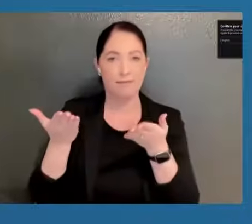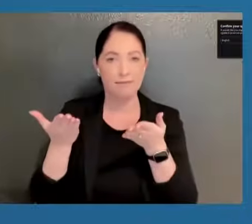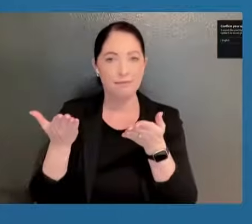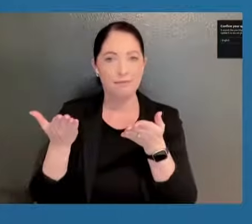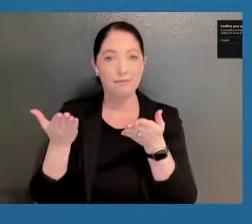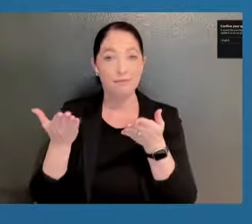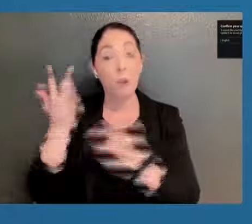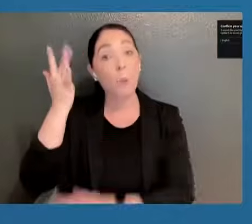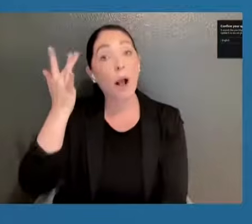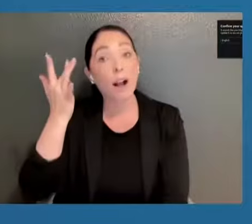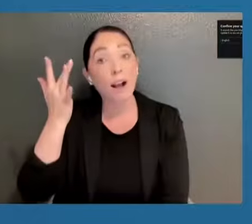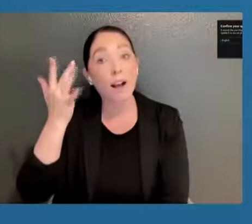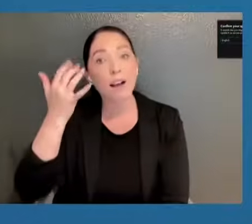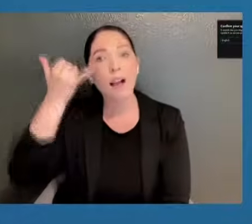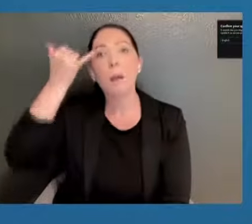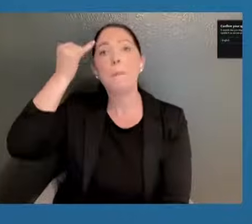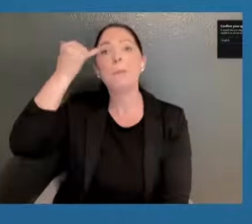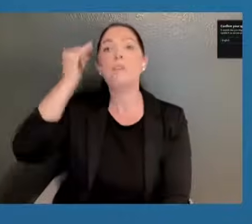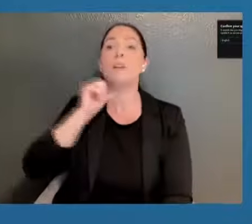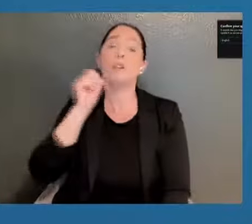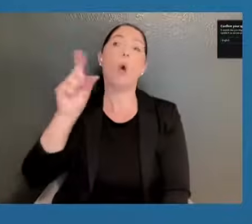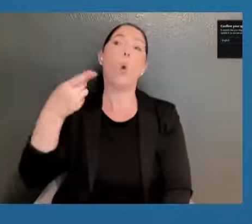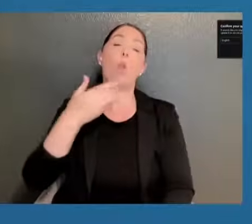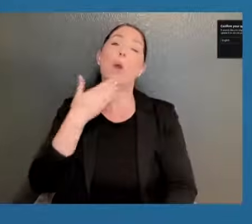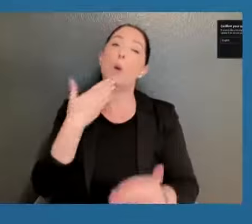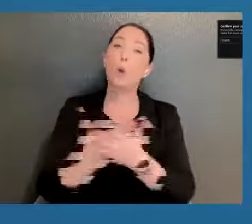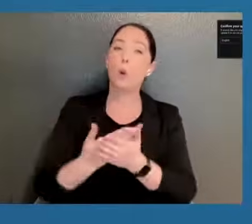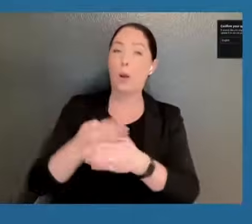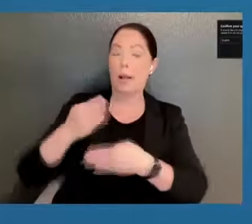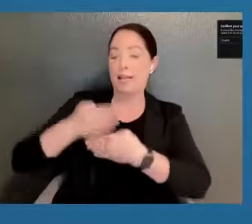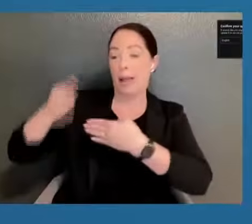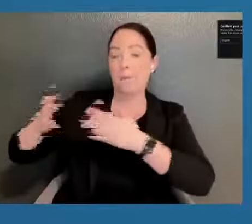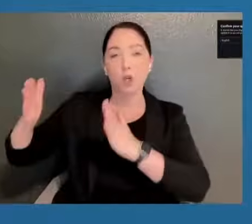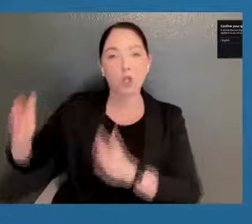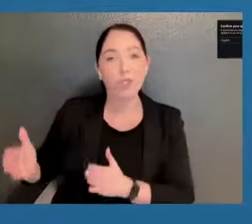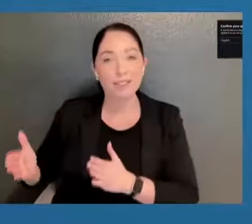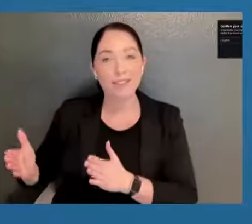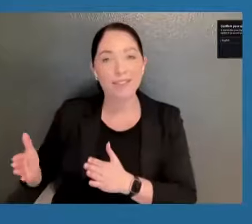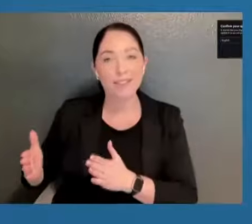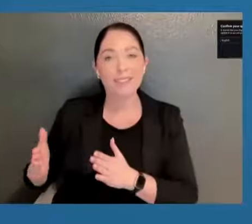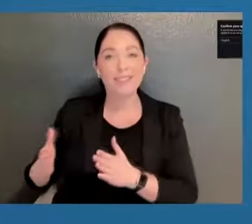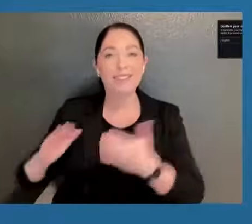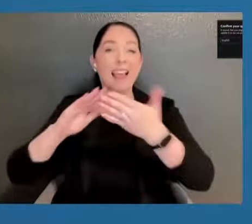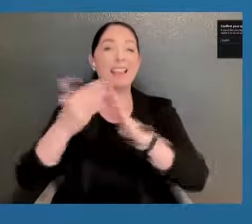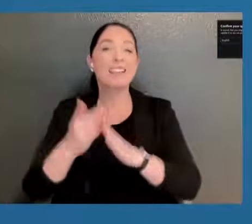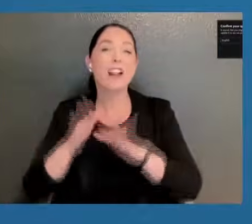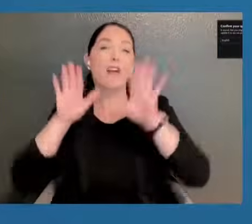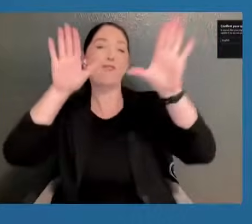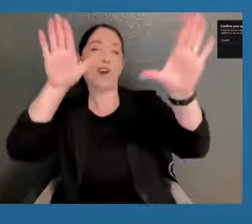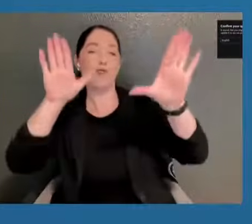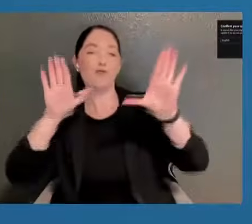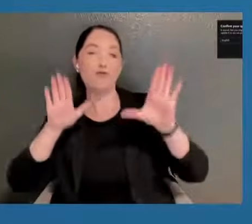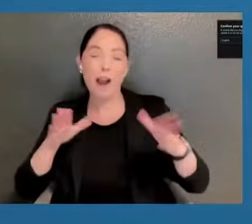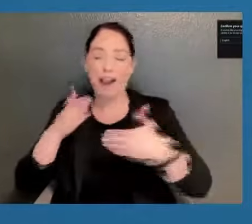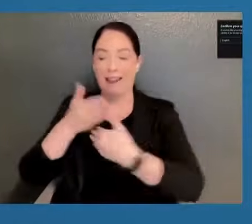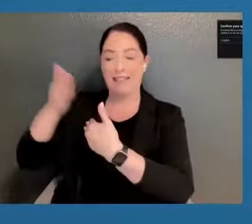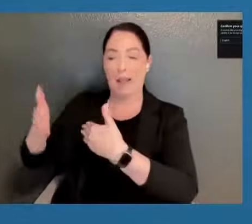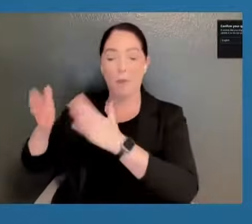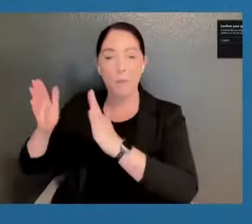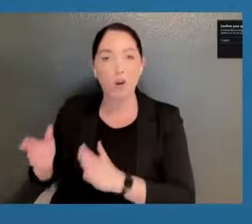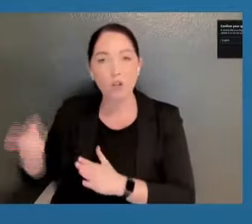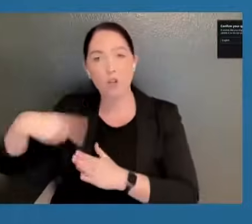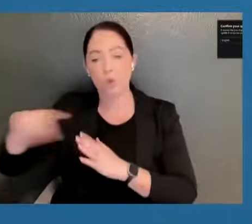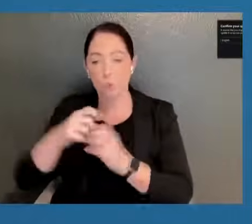isn't just a city of good neighbors. It's a city of great neighbors. People lift each other up and take care of each